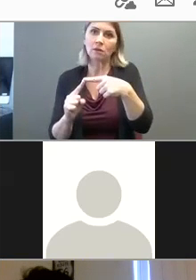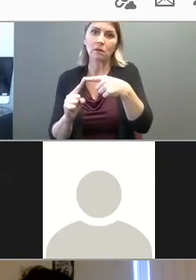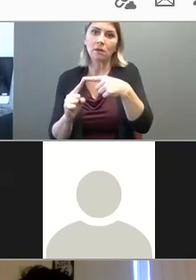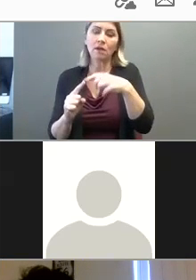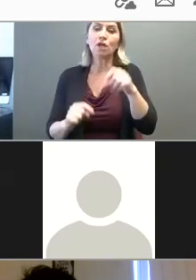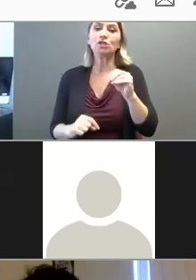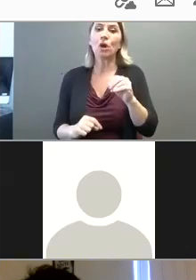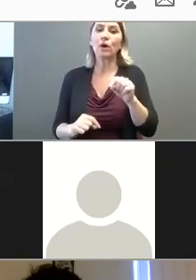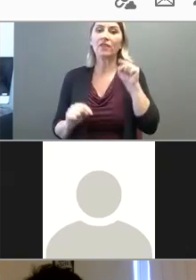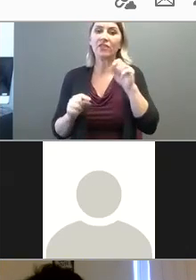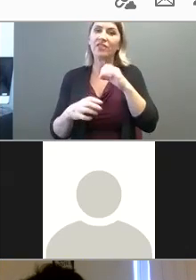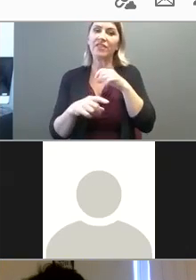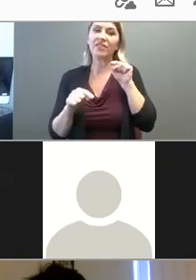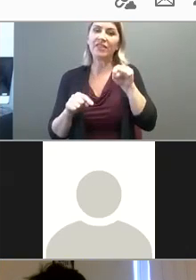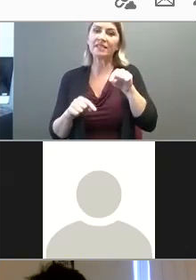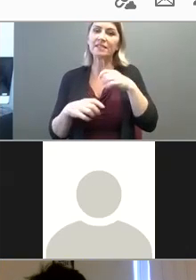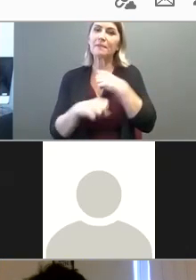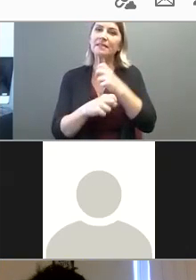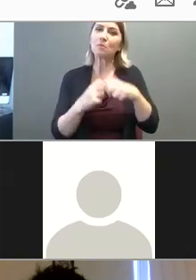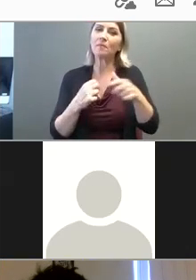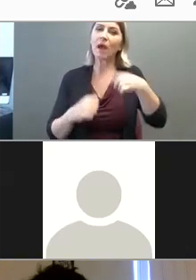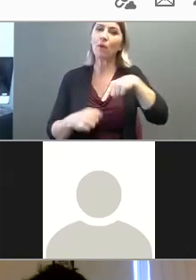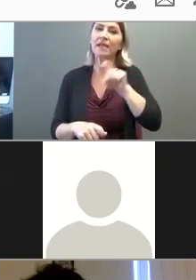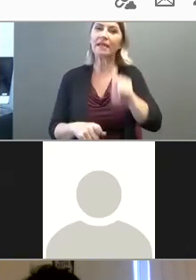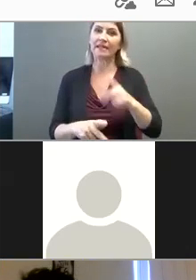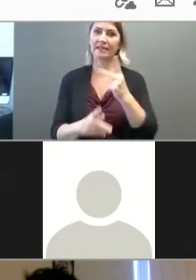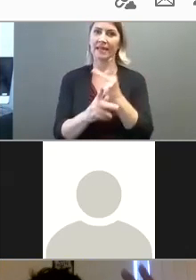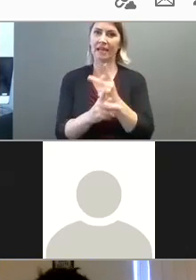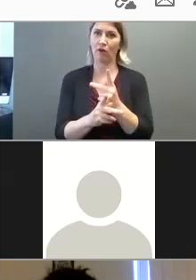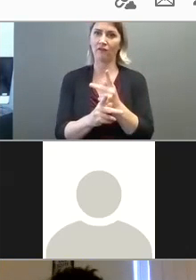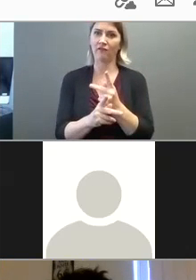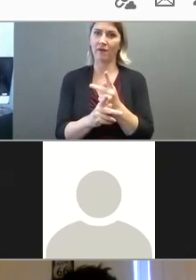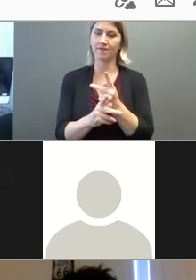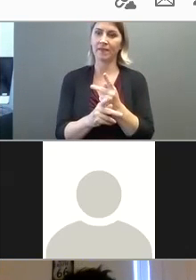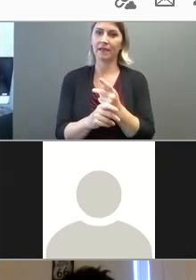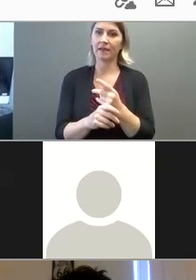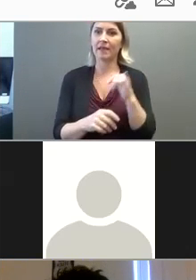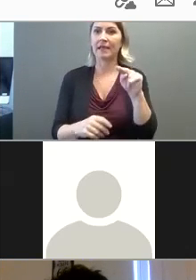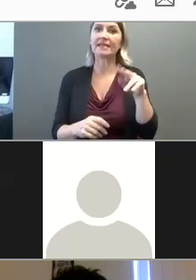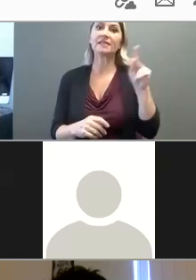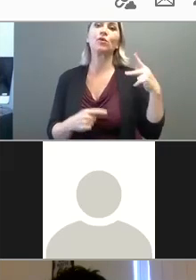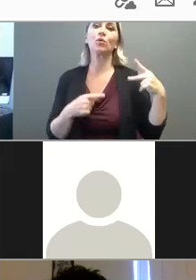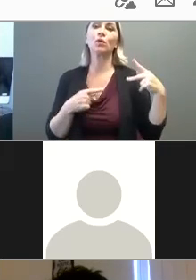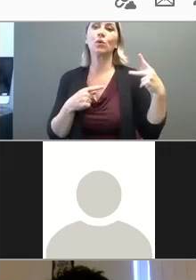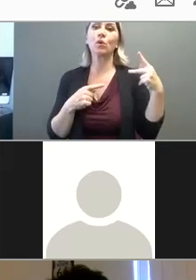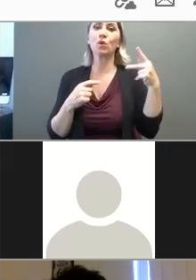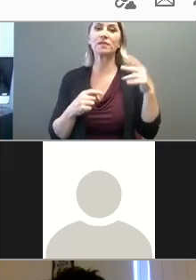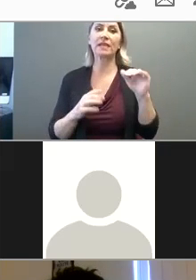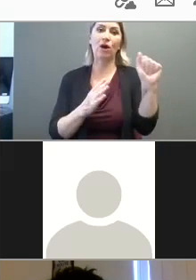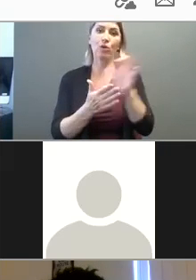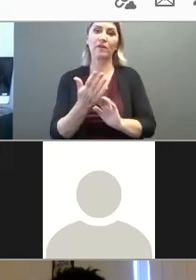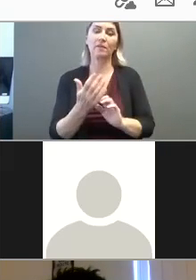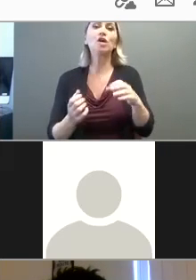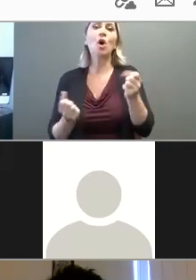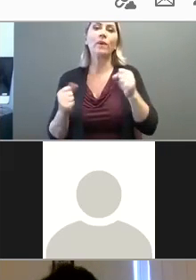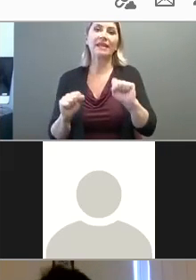So this poses some set of problems that we need to take care of in case of Kruskal's algorithm. So we would see how we can